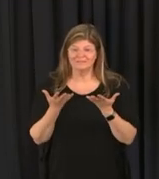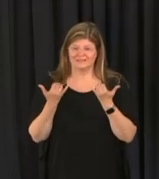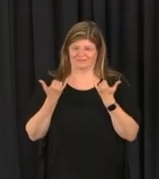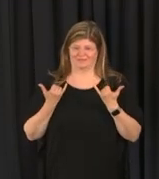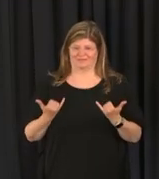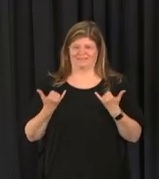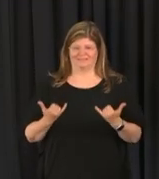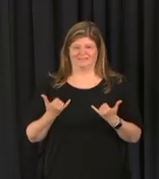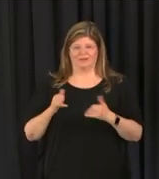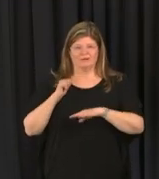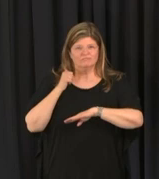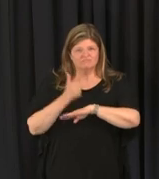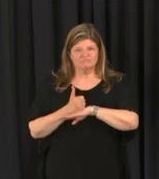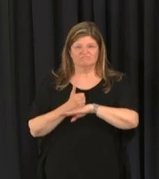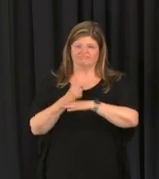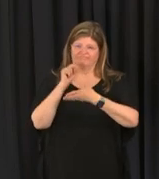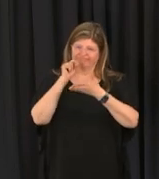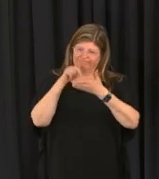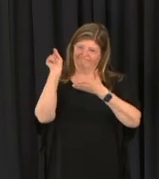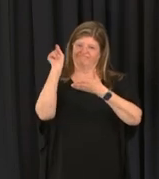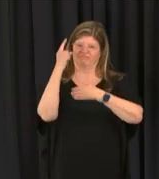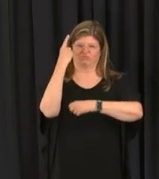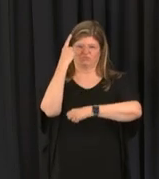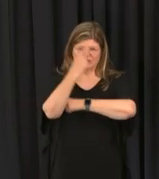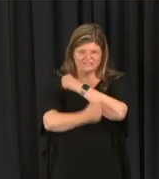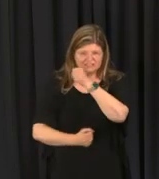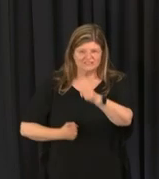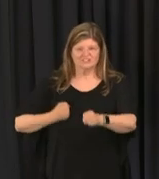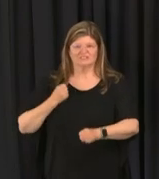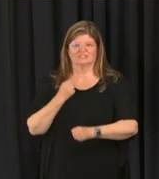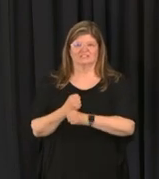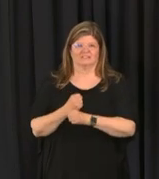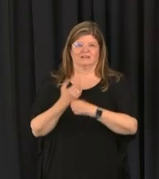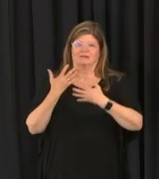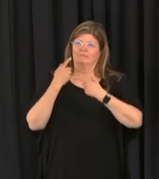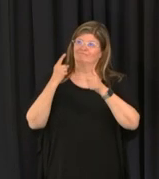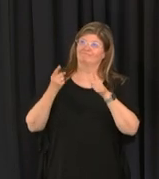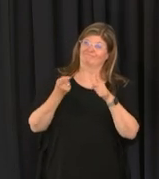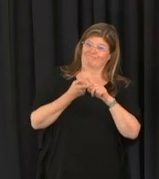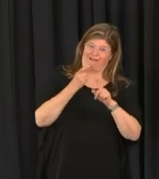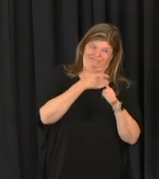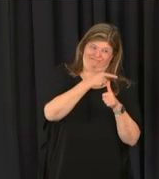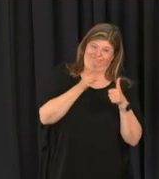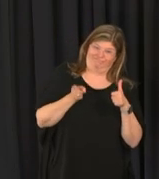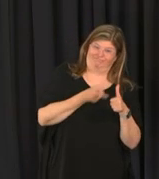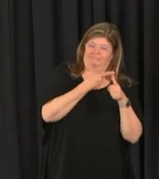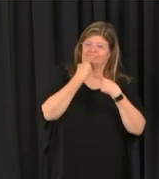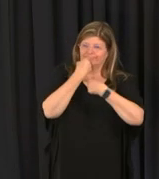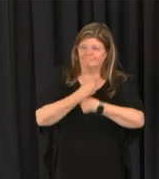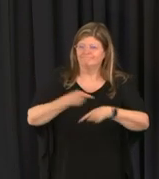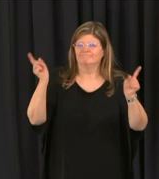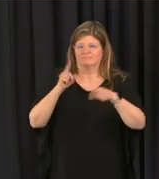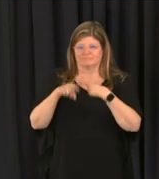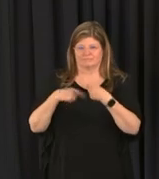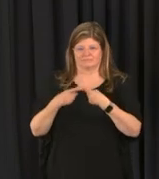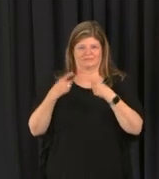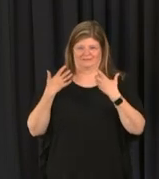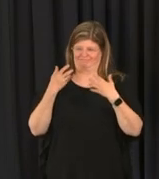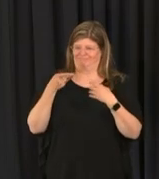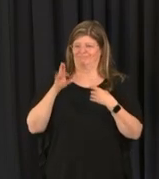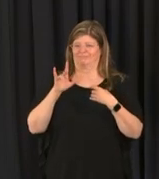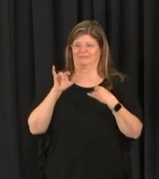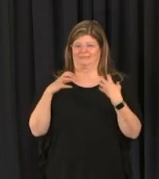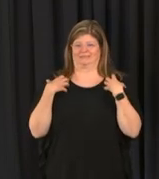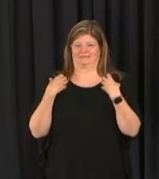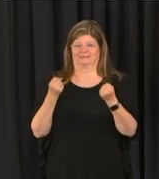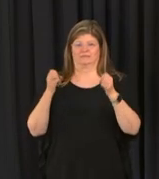today marks 1 year since we first declared a public health emergency in the district.